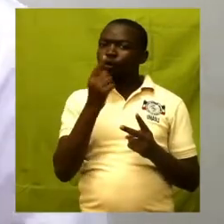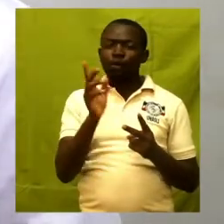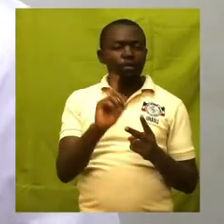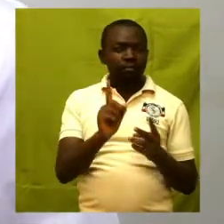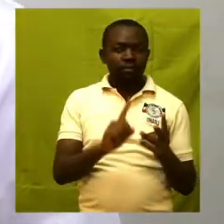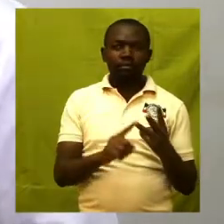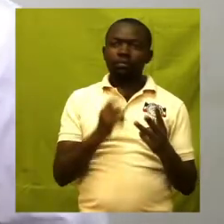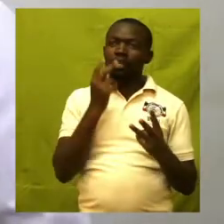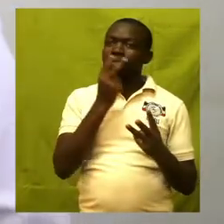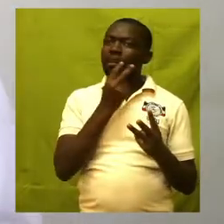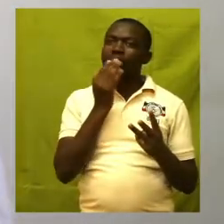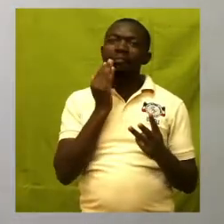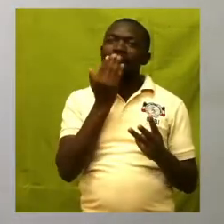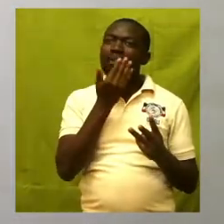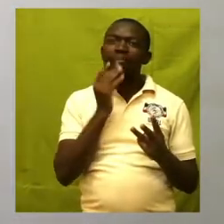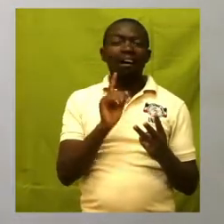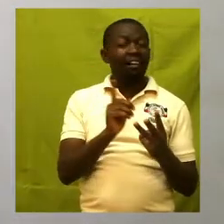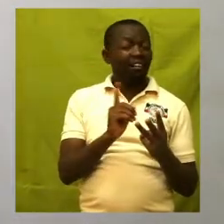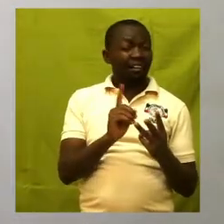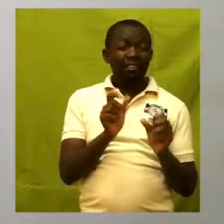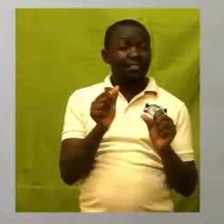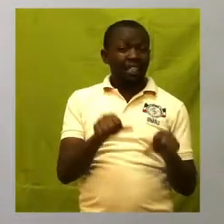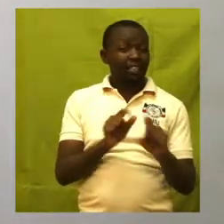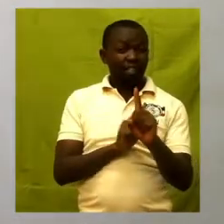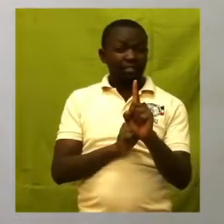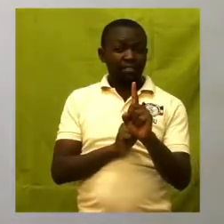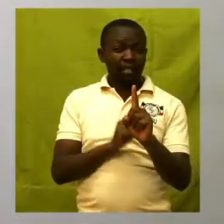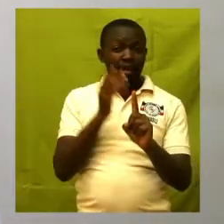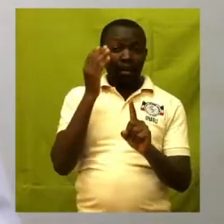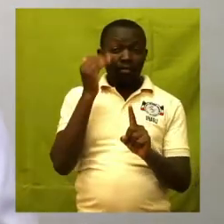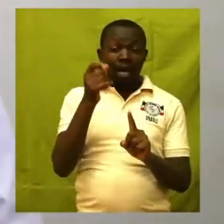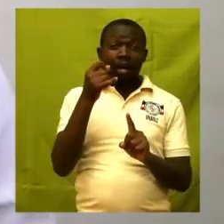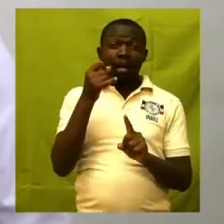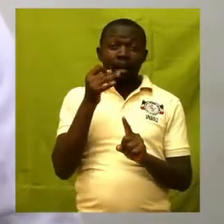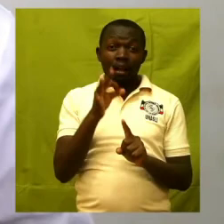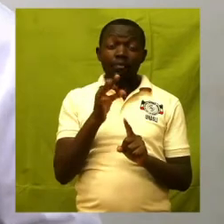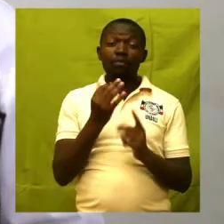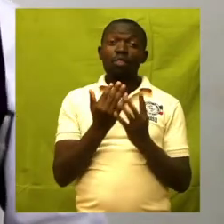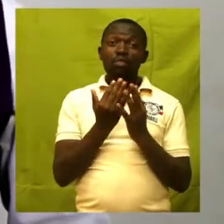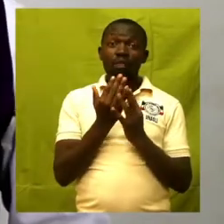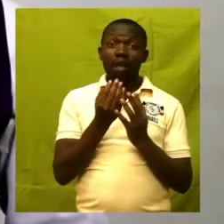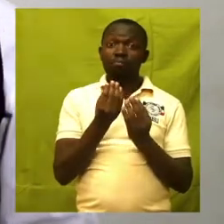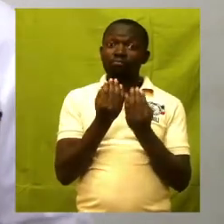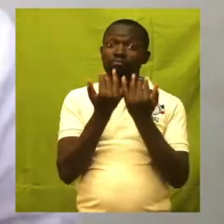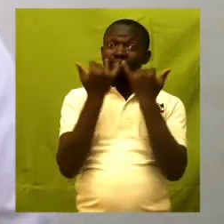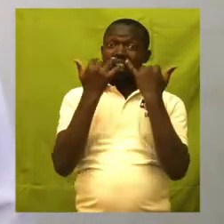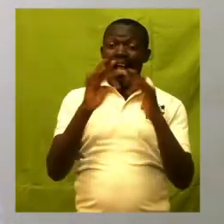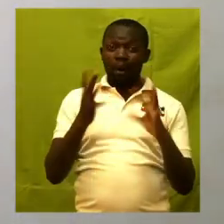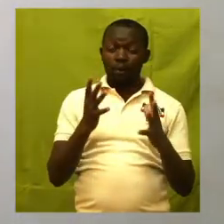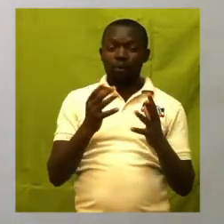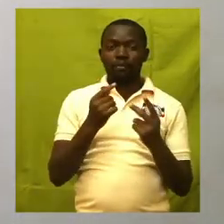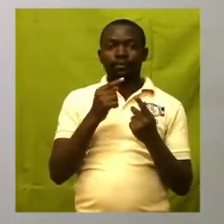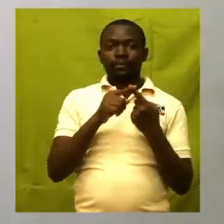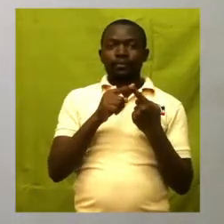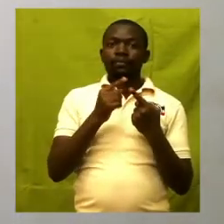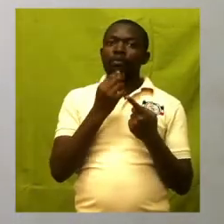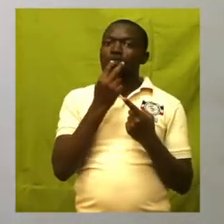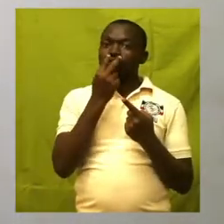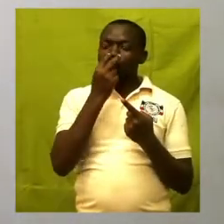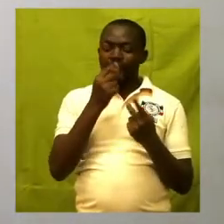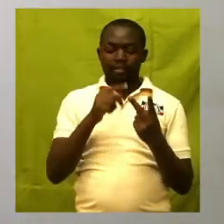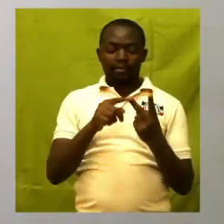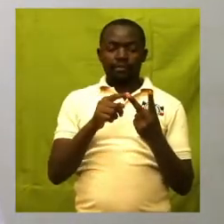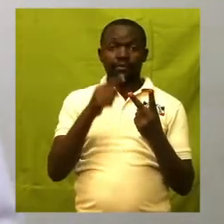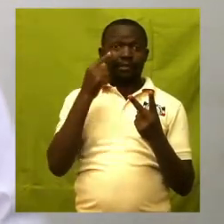very dangerous because it is through the mouth, through the nose, and through the eyes that you can